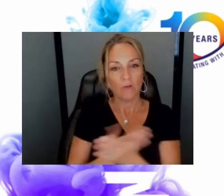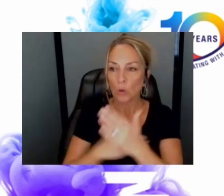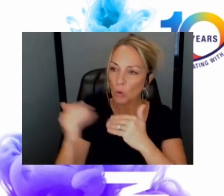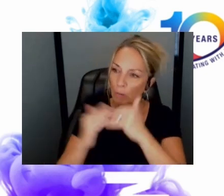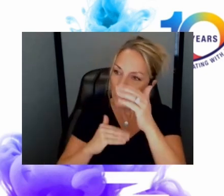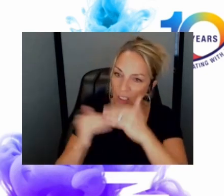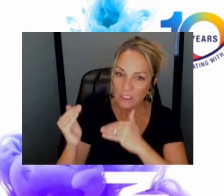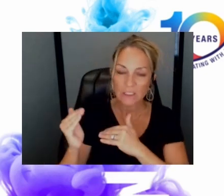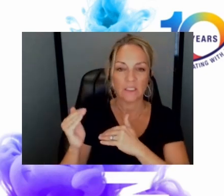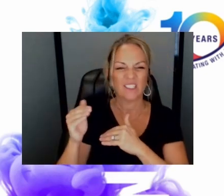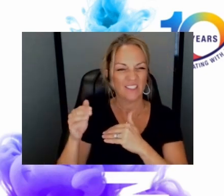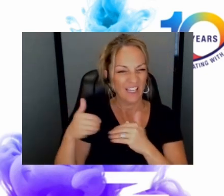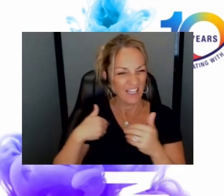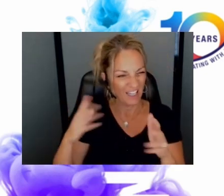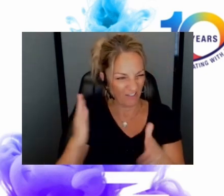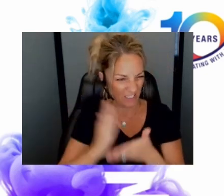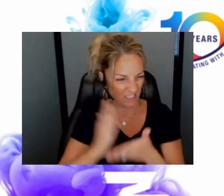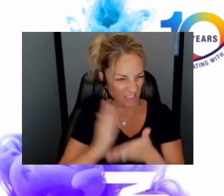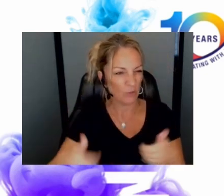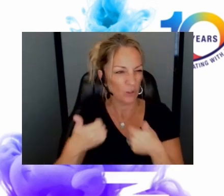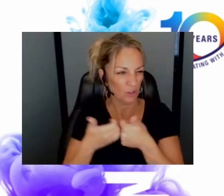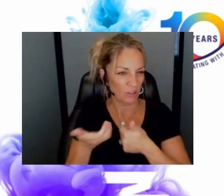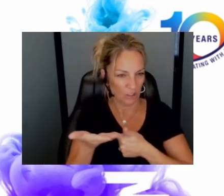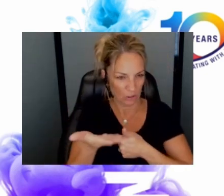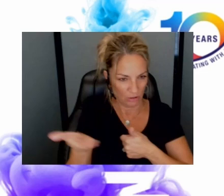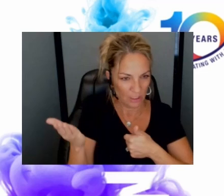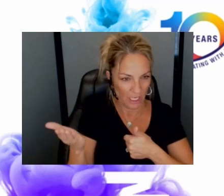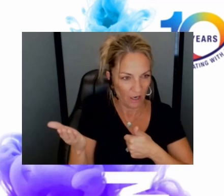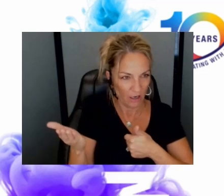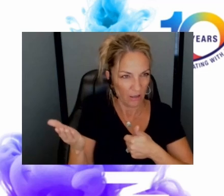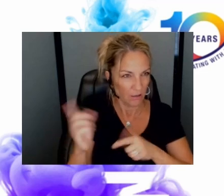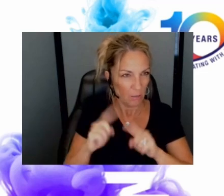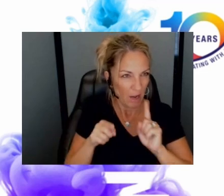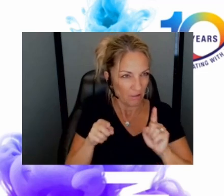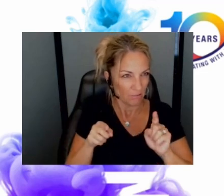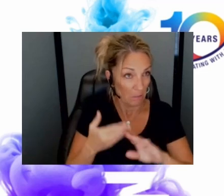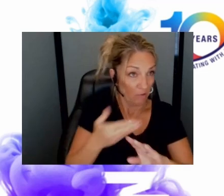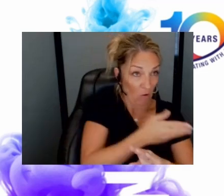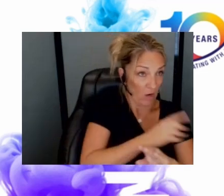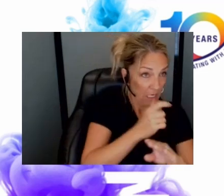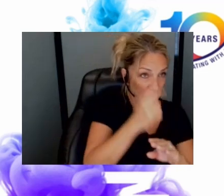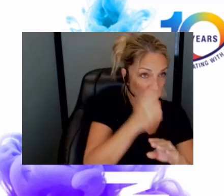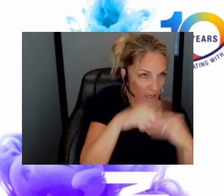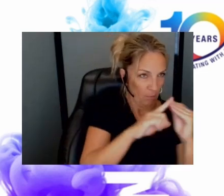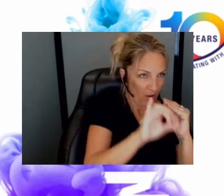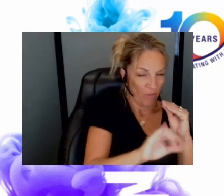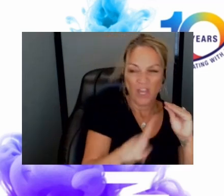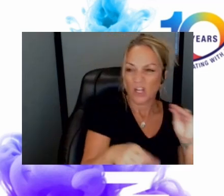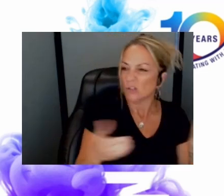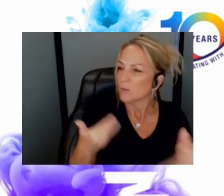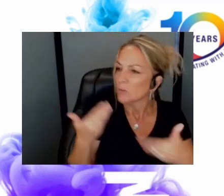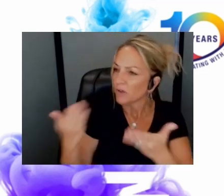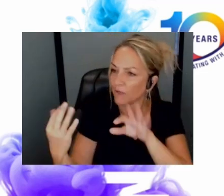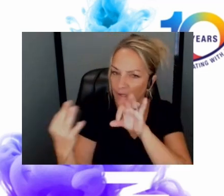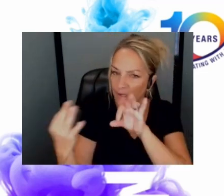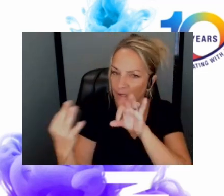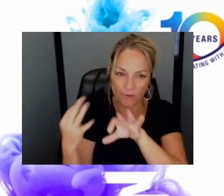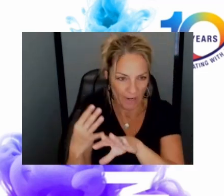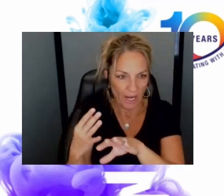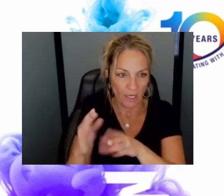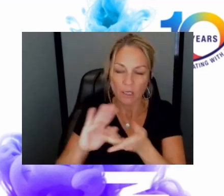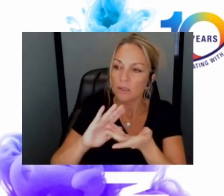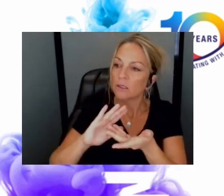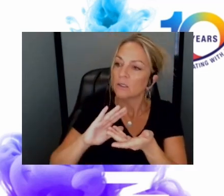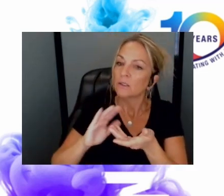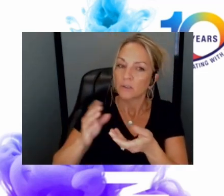there, not necessarily thought upon. So being able to provide that feedback, being able to bring awareness to